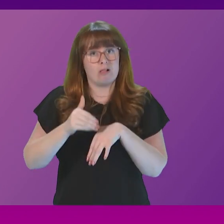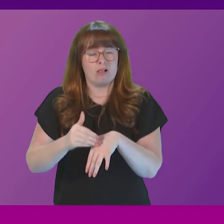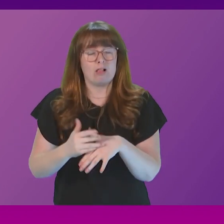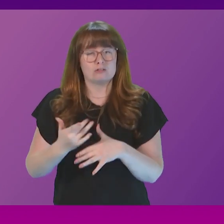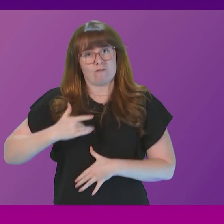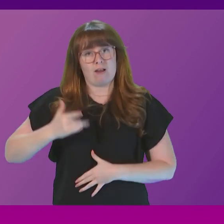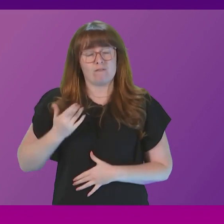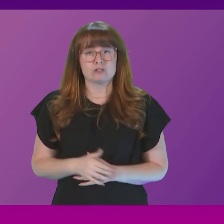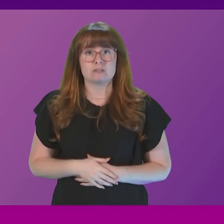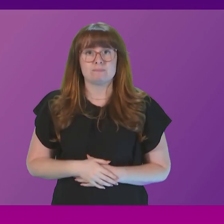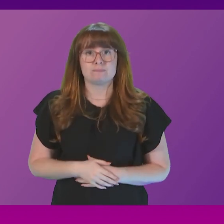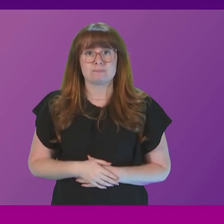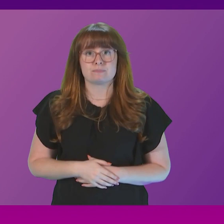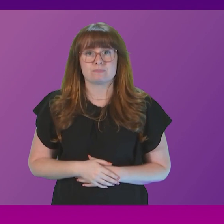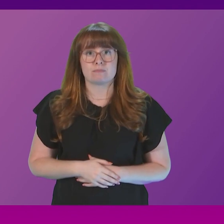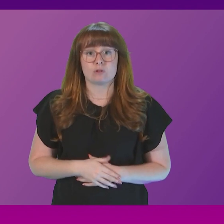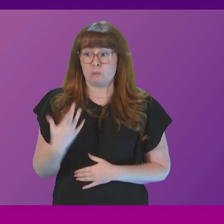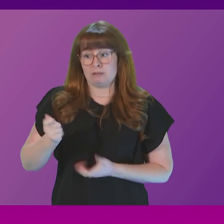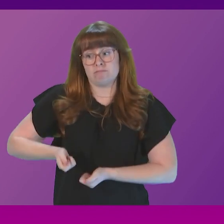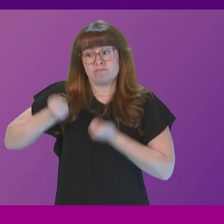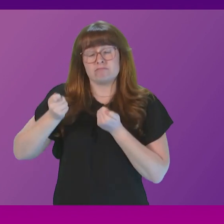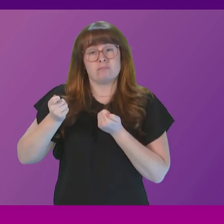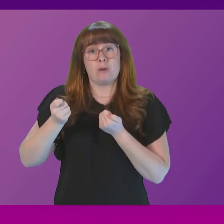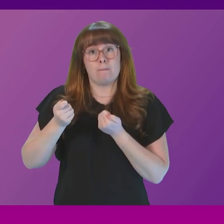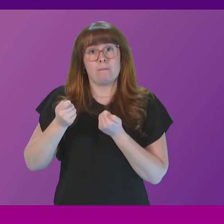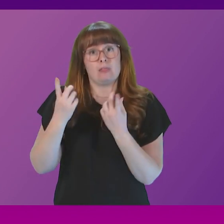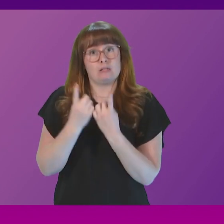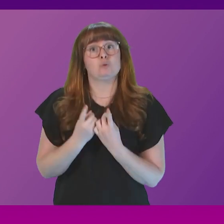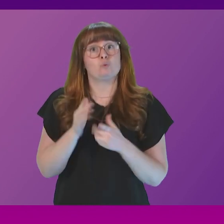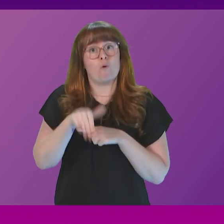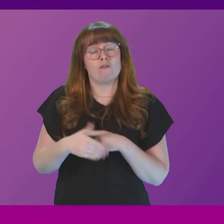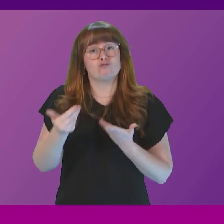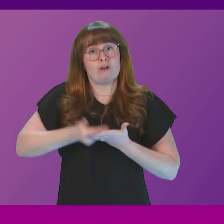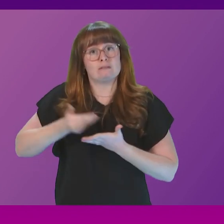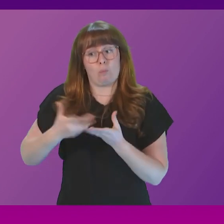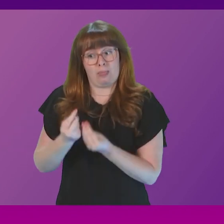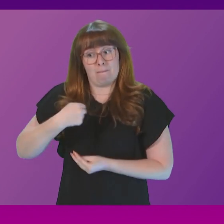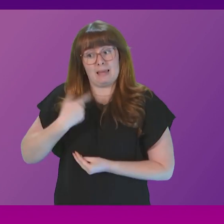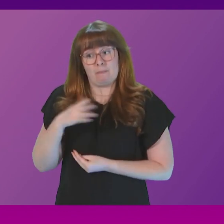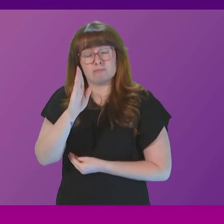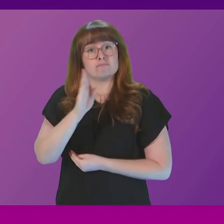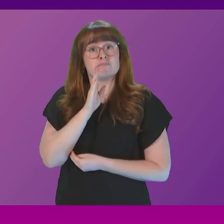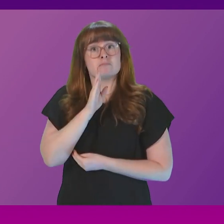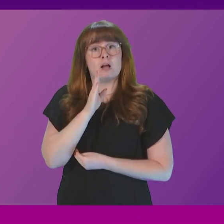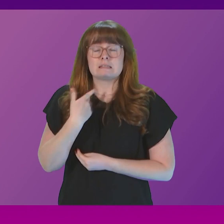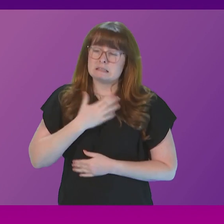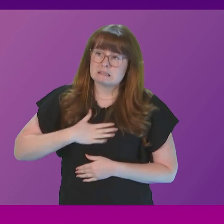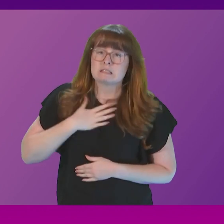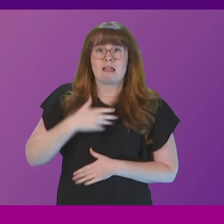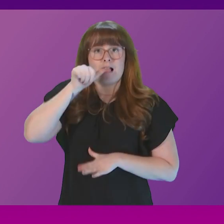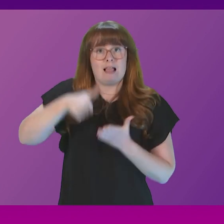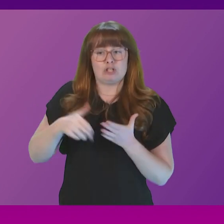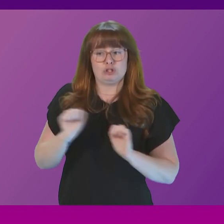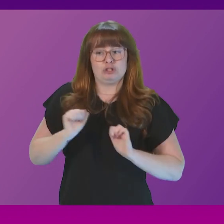cases. In terms of, she did raise this issue around transcripts with me at the time as well. Forgive me, this letter hasn't arrived to